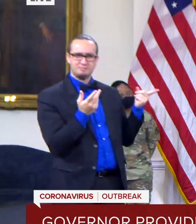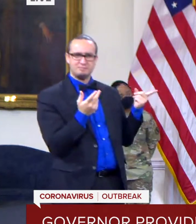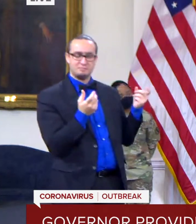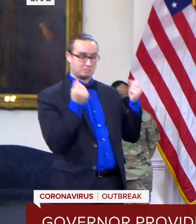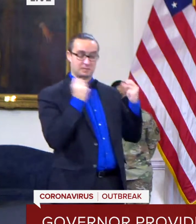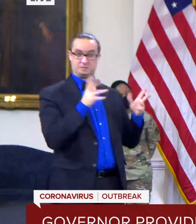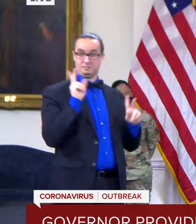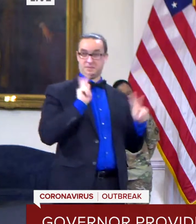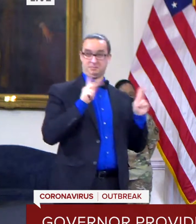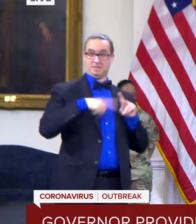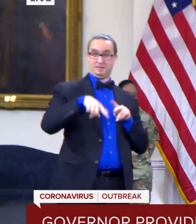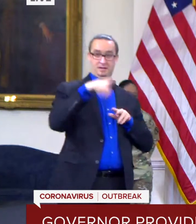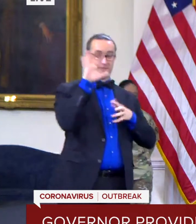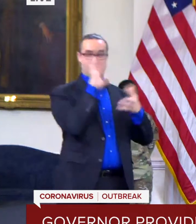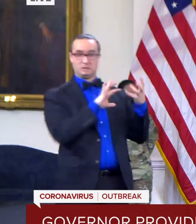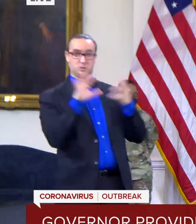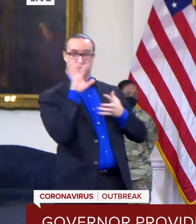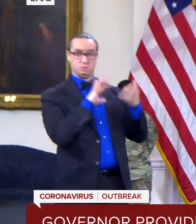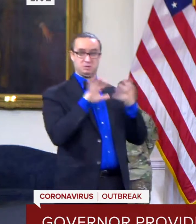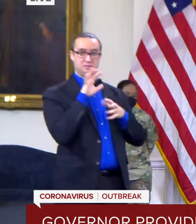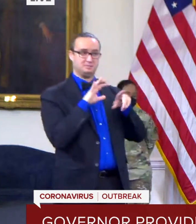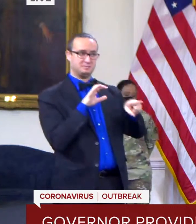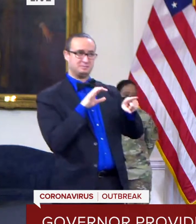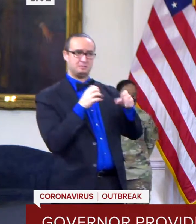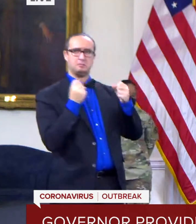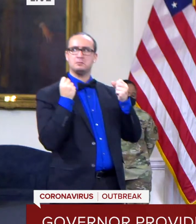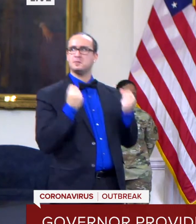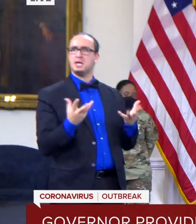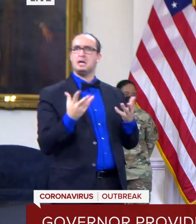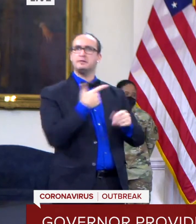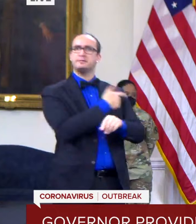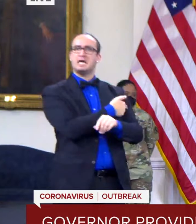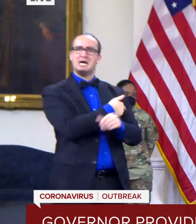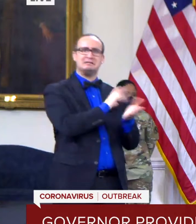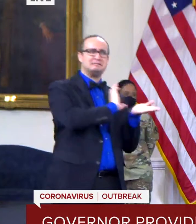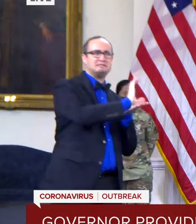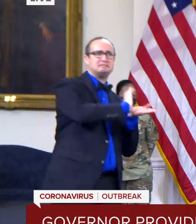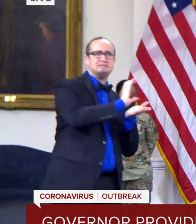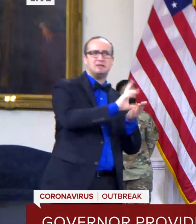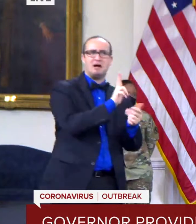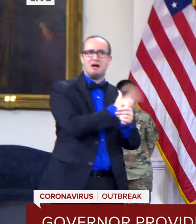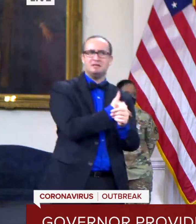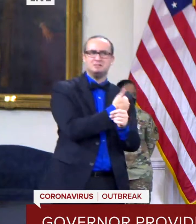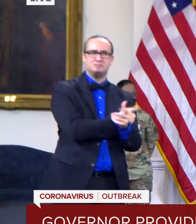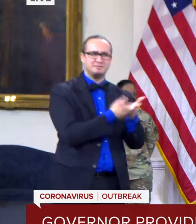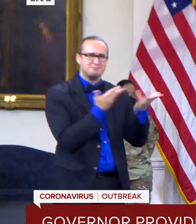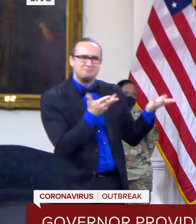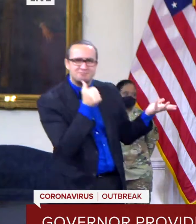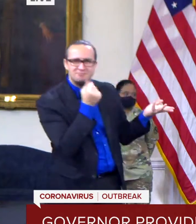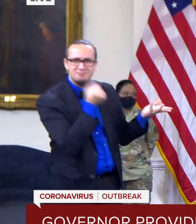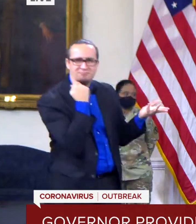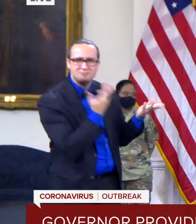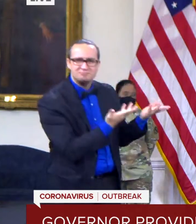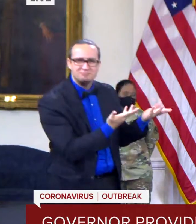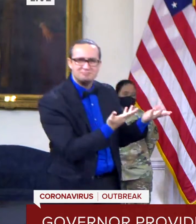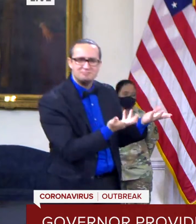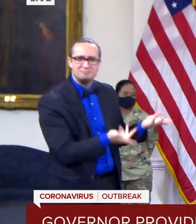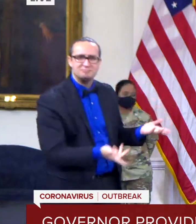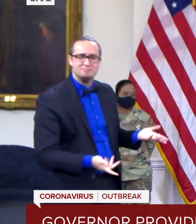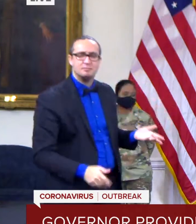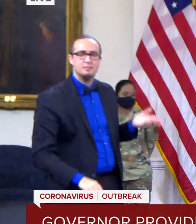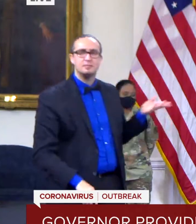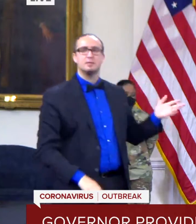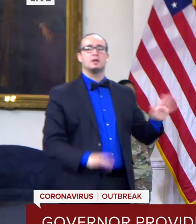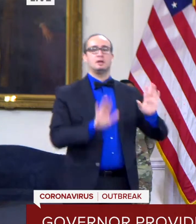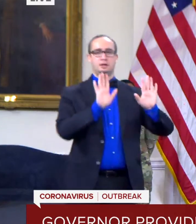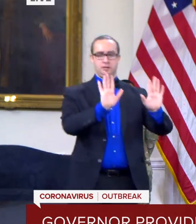to the hospital system and not enough to the street. This is probably going to be taken out of context, so I don't want to be